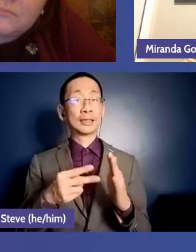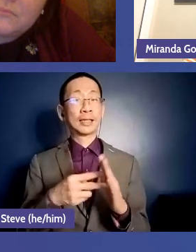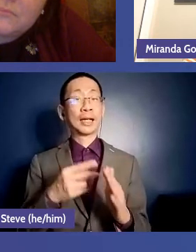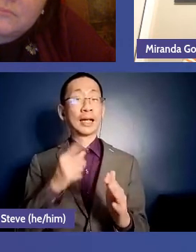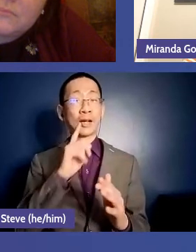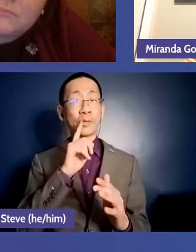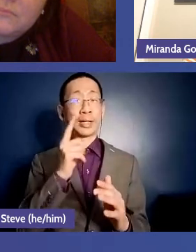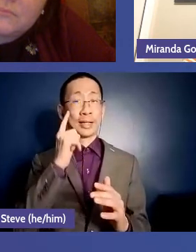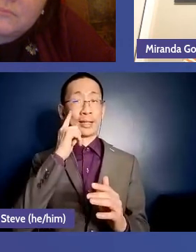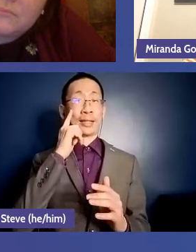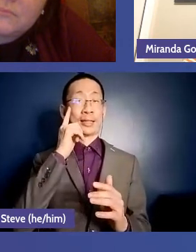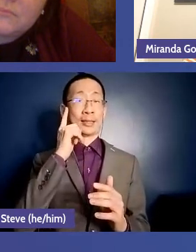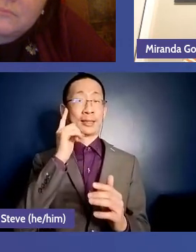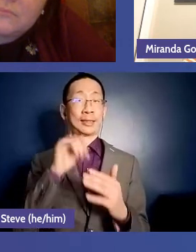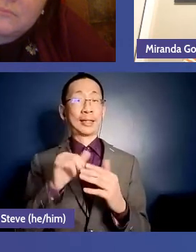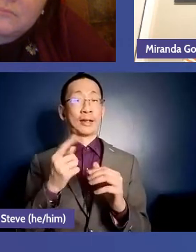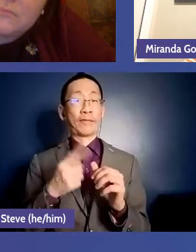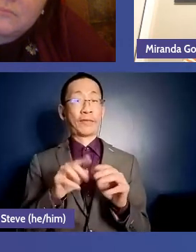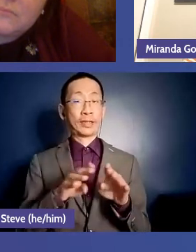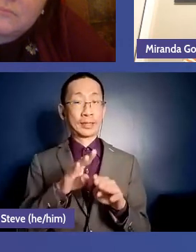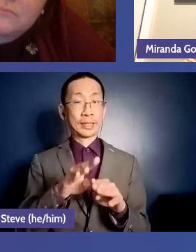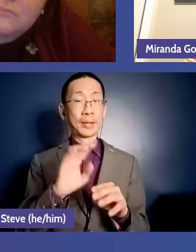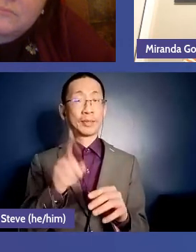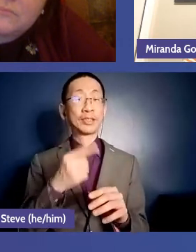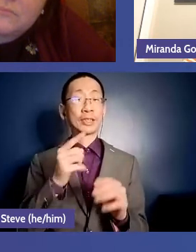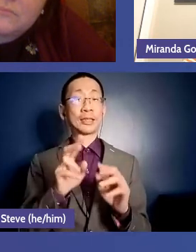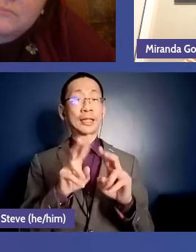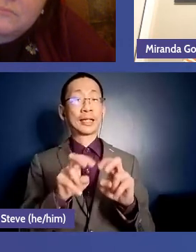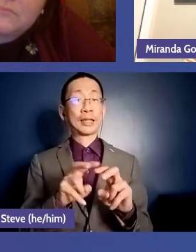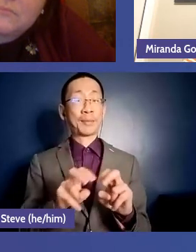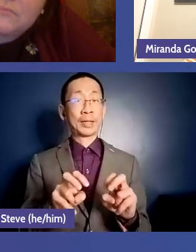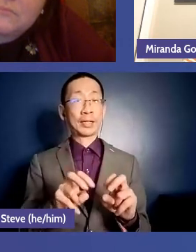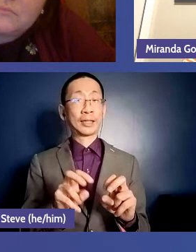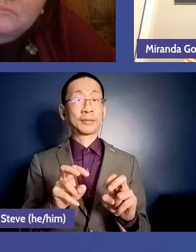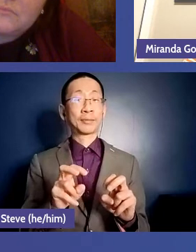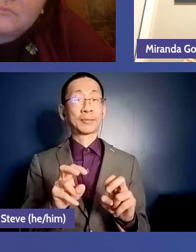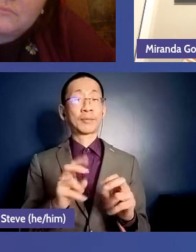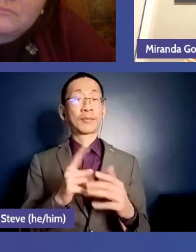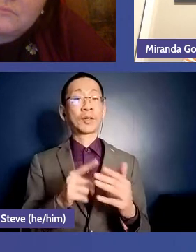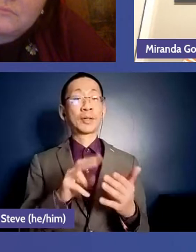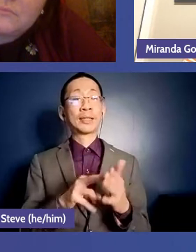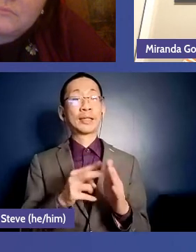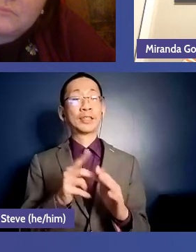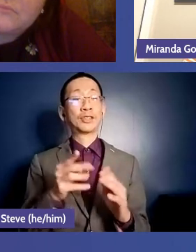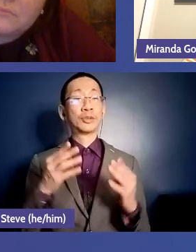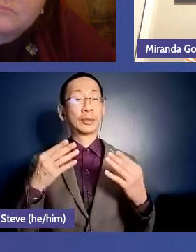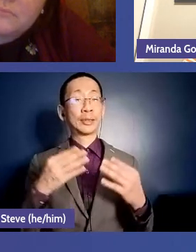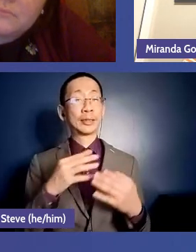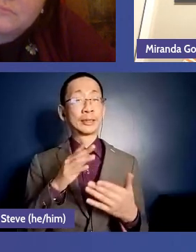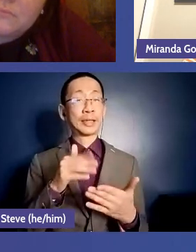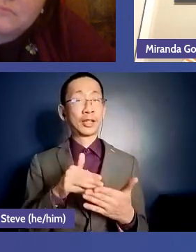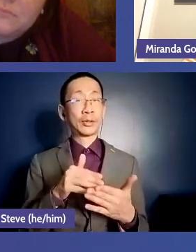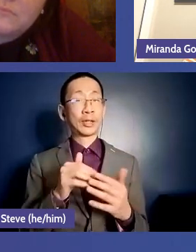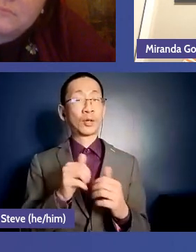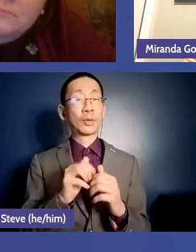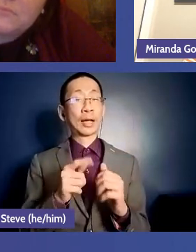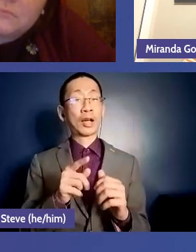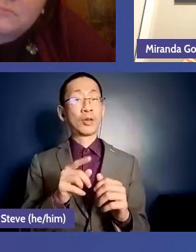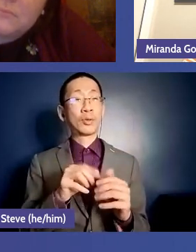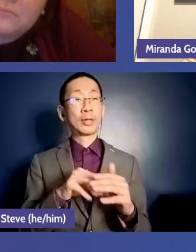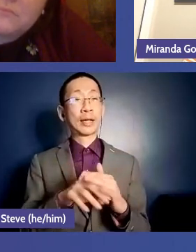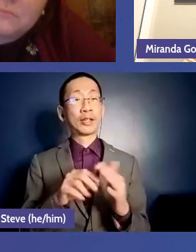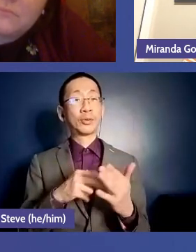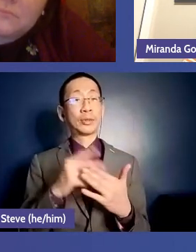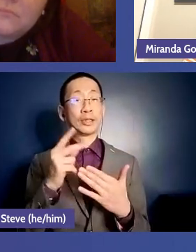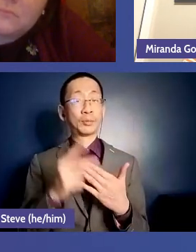that, like, a first step is really just examining what it is you're centering in terms of, you know, how you get into these